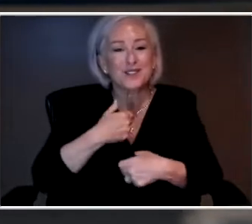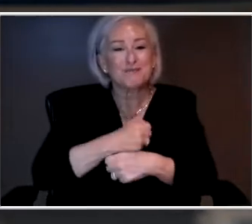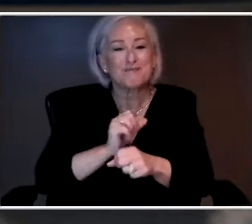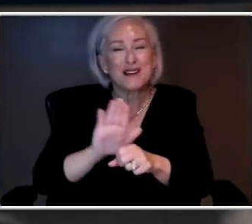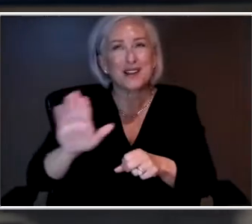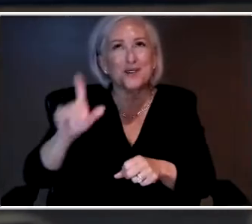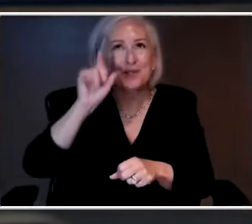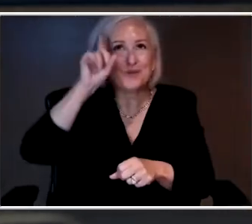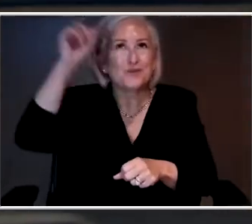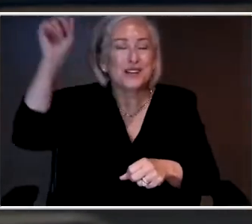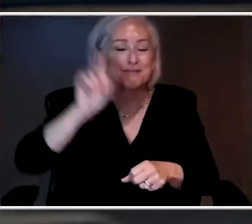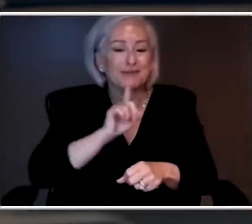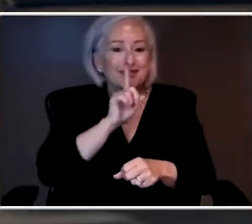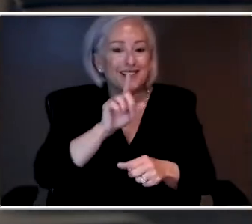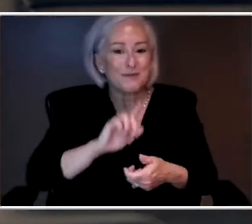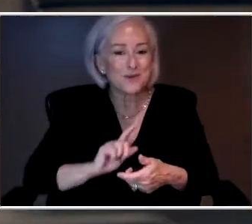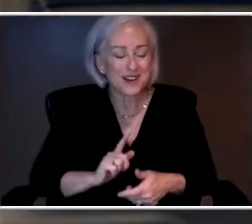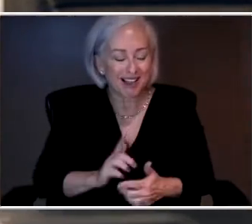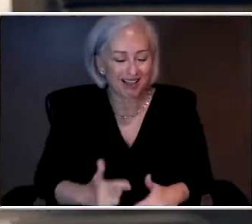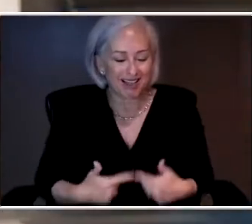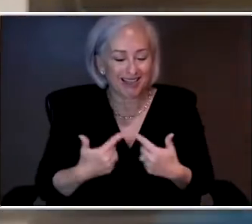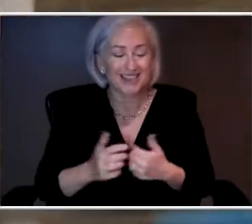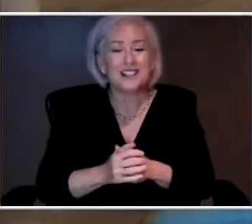is listen and see Taylor Swift.